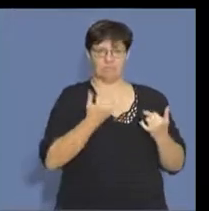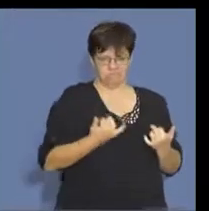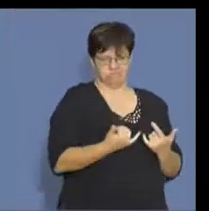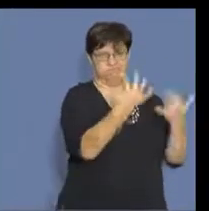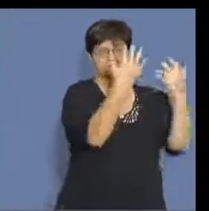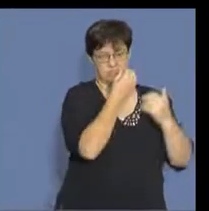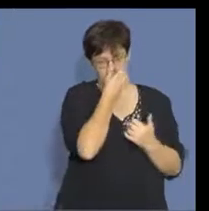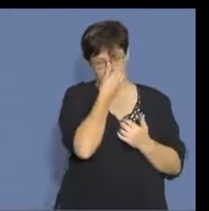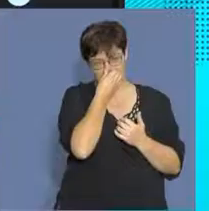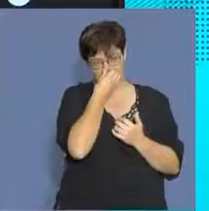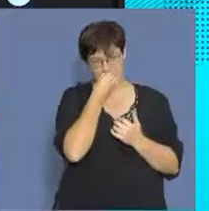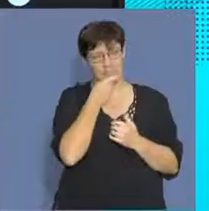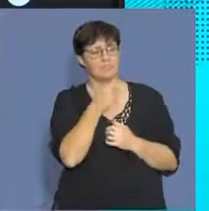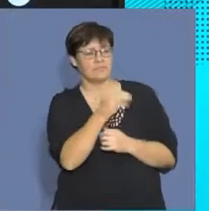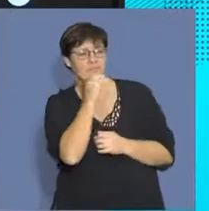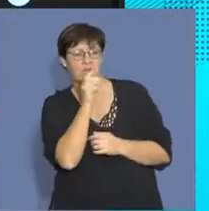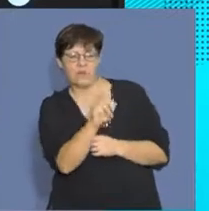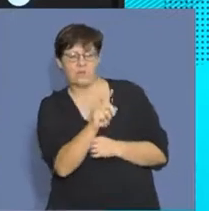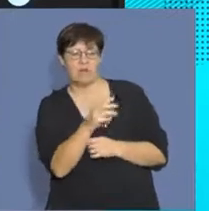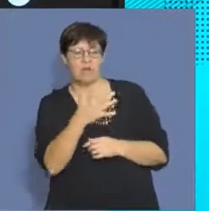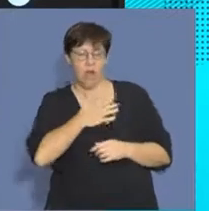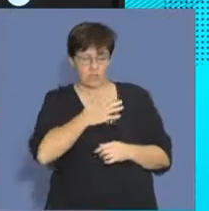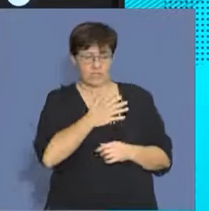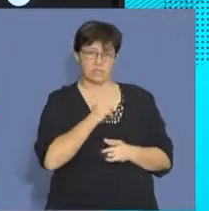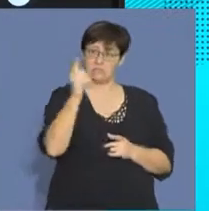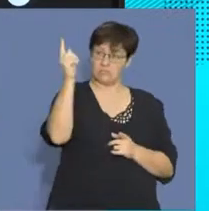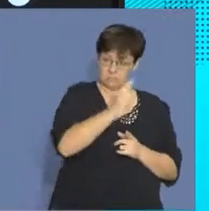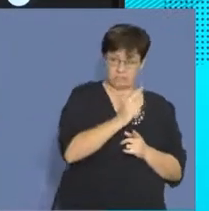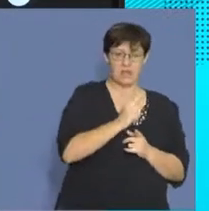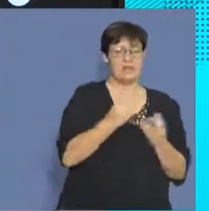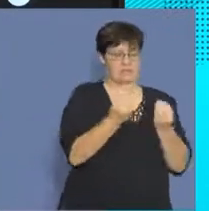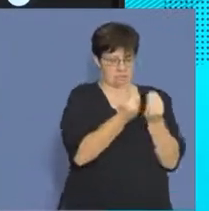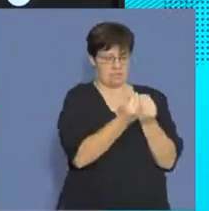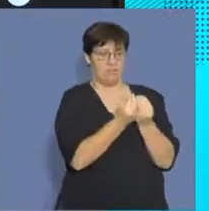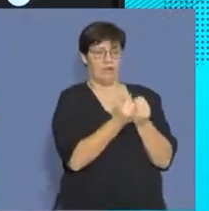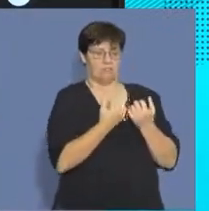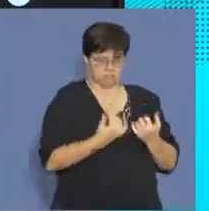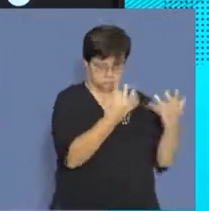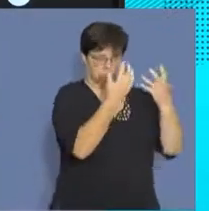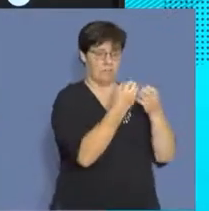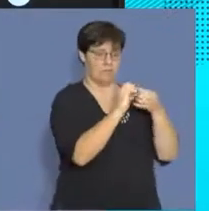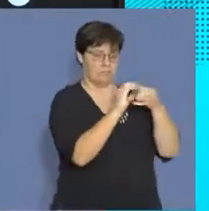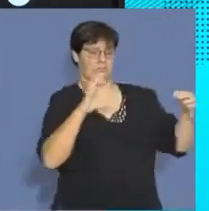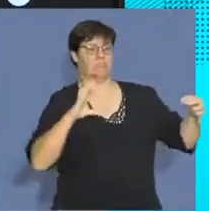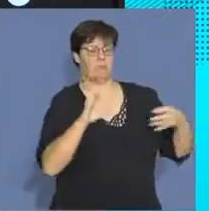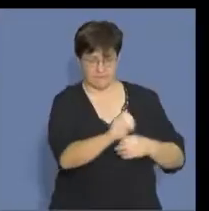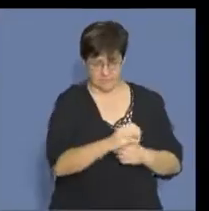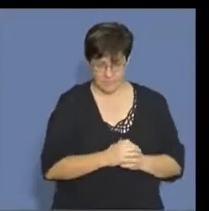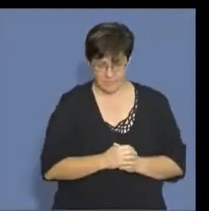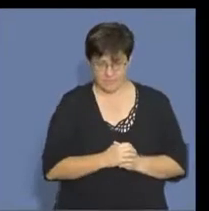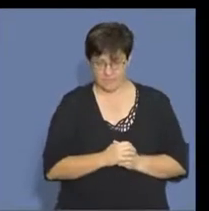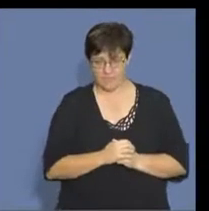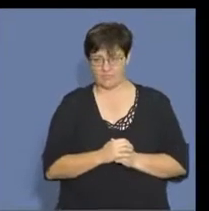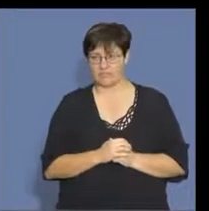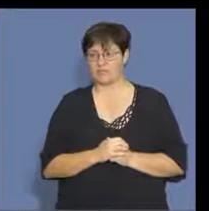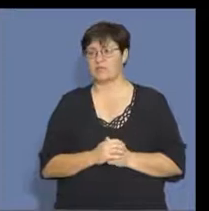word combustion refers to, again, the use of oxygen to break down certain substances. Let's refer to that in the environment. So